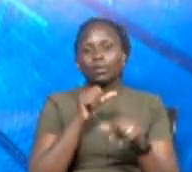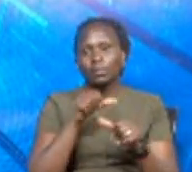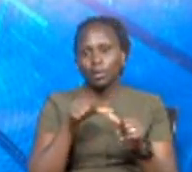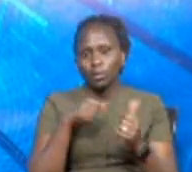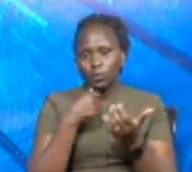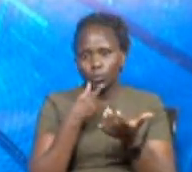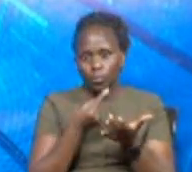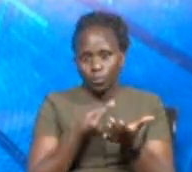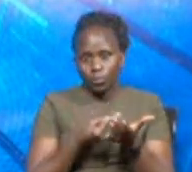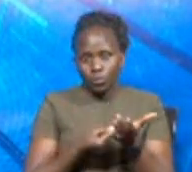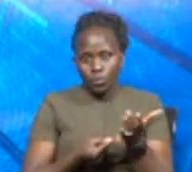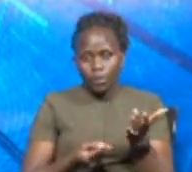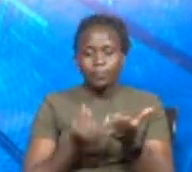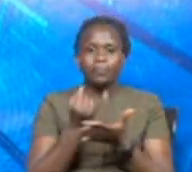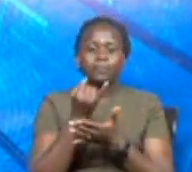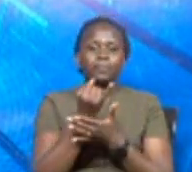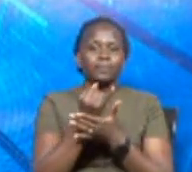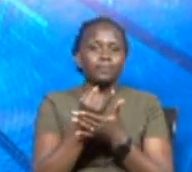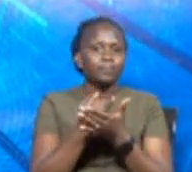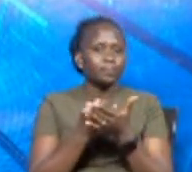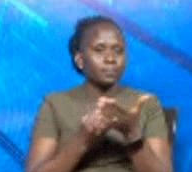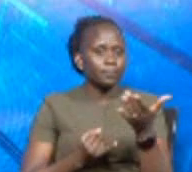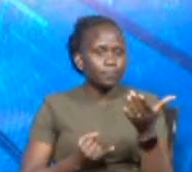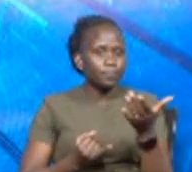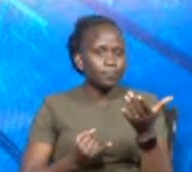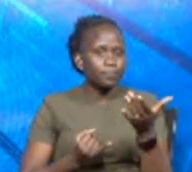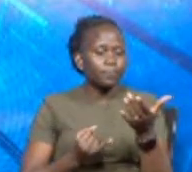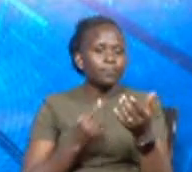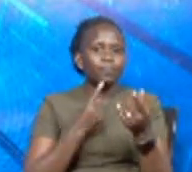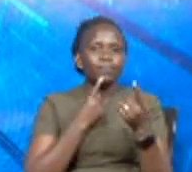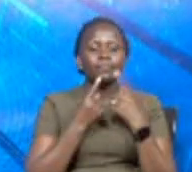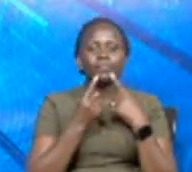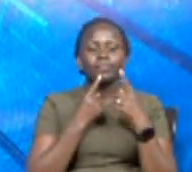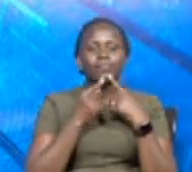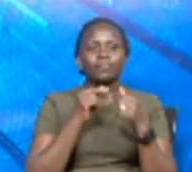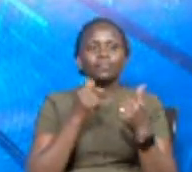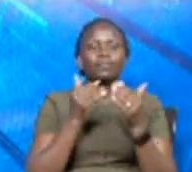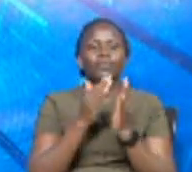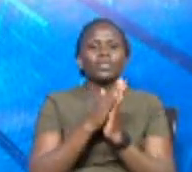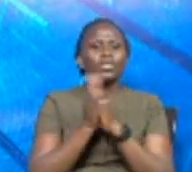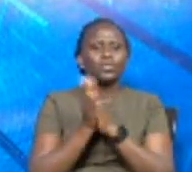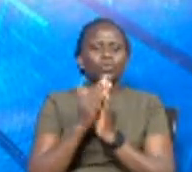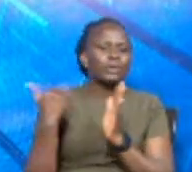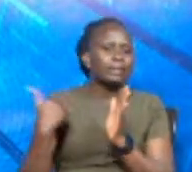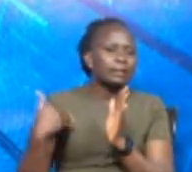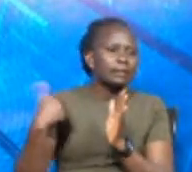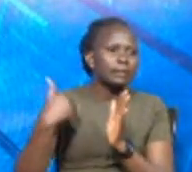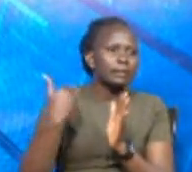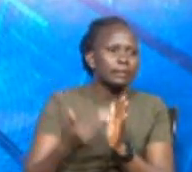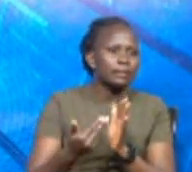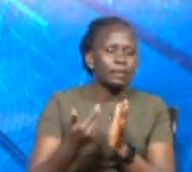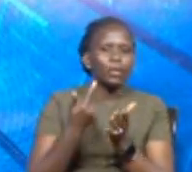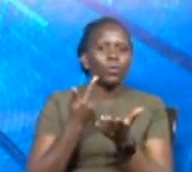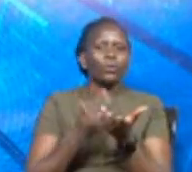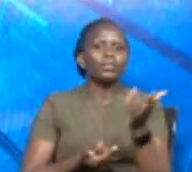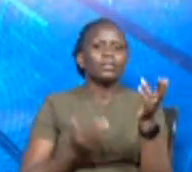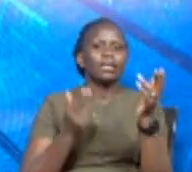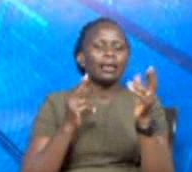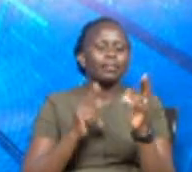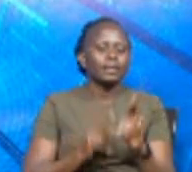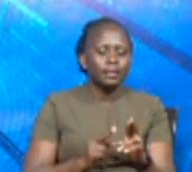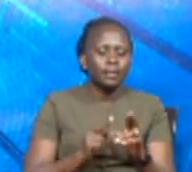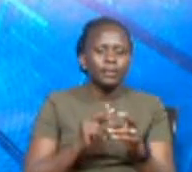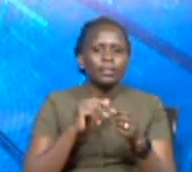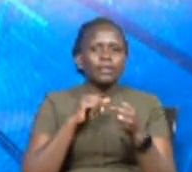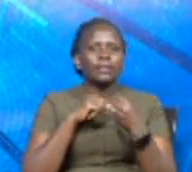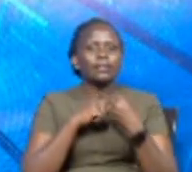the HIV epidemic. He talked about the history, what we're going through, the challenges, as well